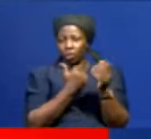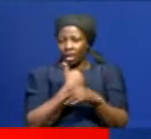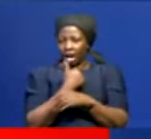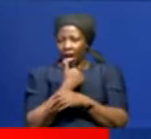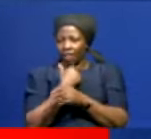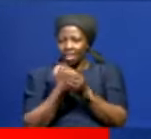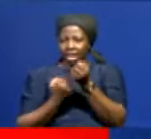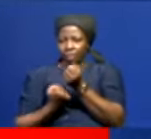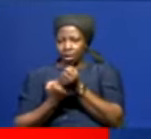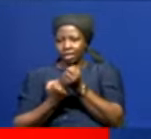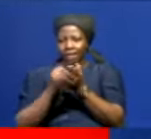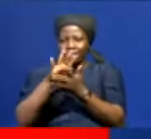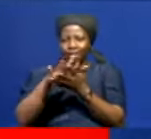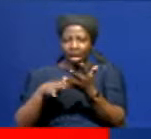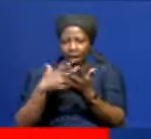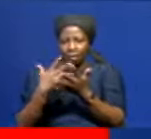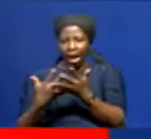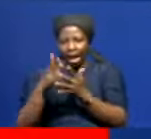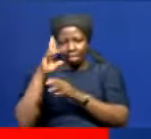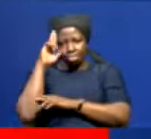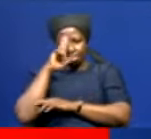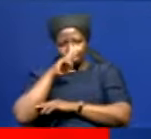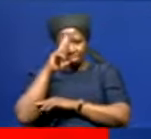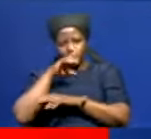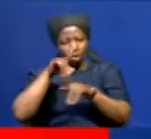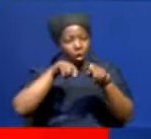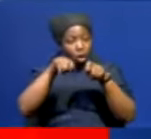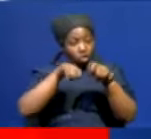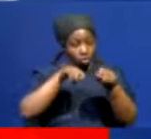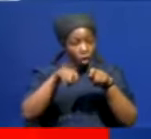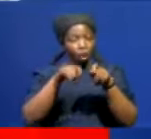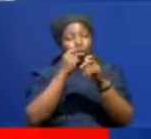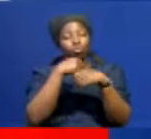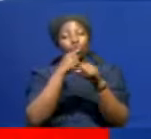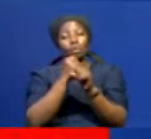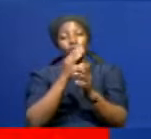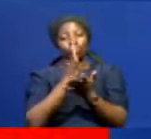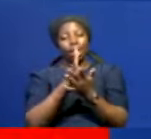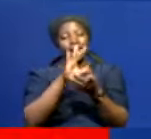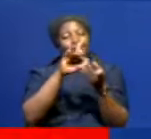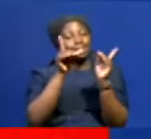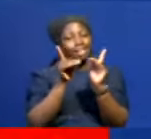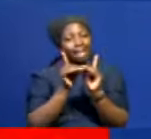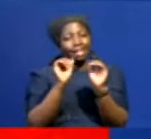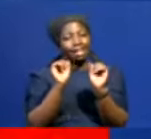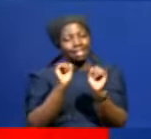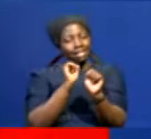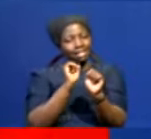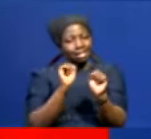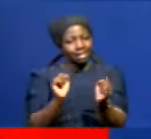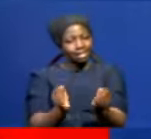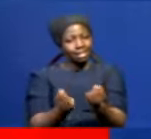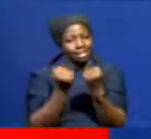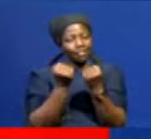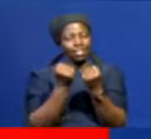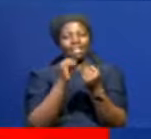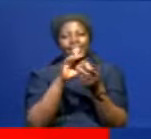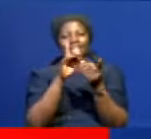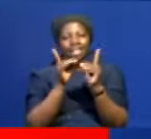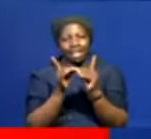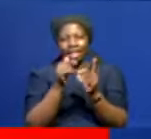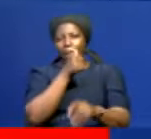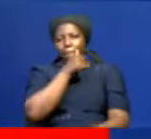enabling framework, risk mitigation framework, to ensure that data security and data privacy